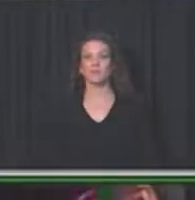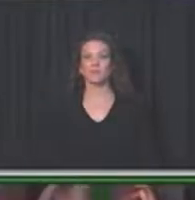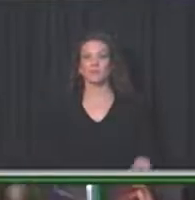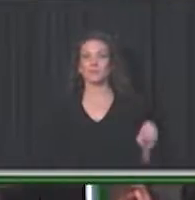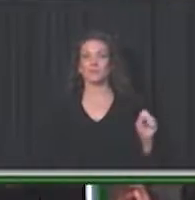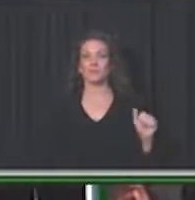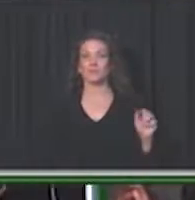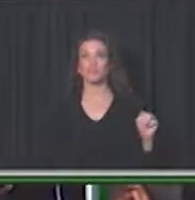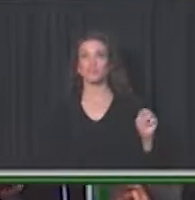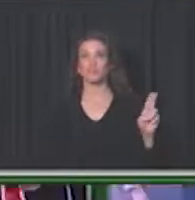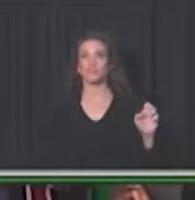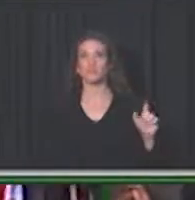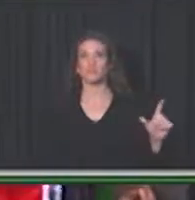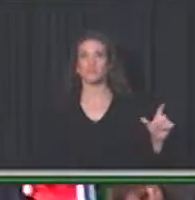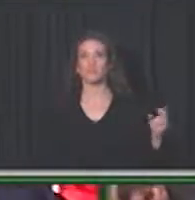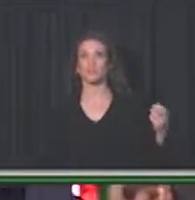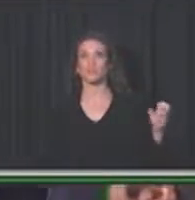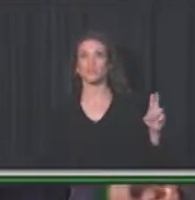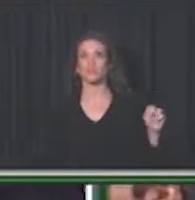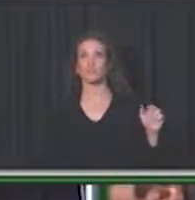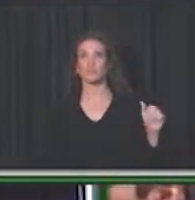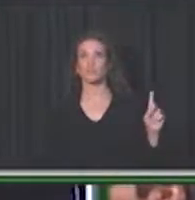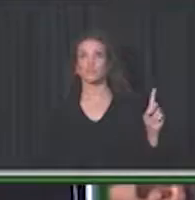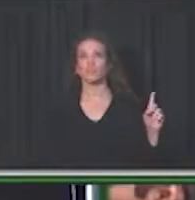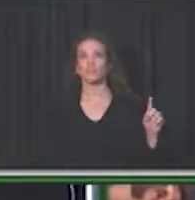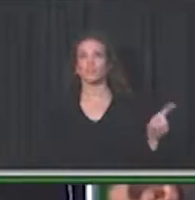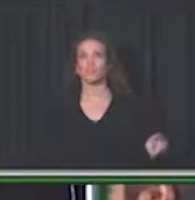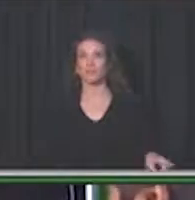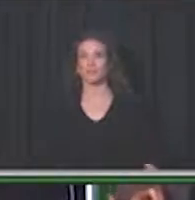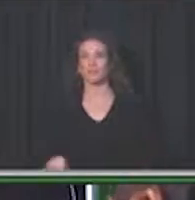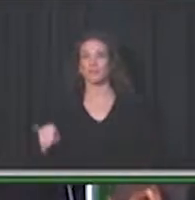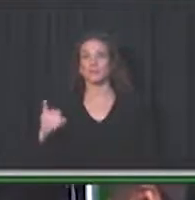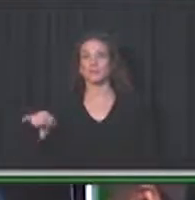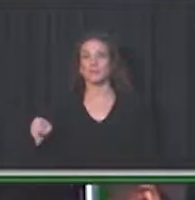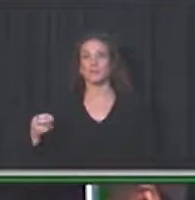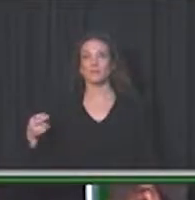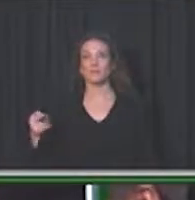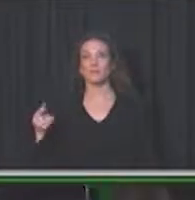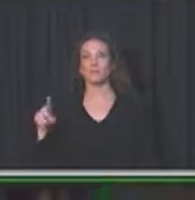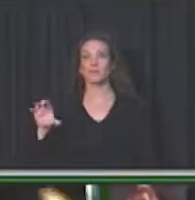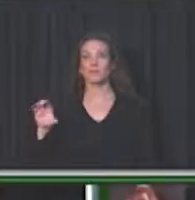Samuel Hernandez. Joseph Sarcos.